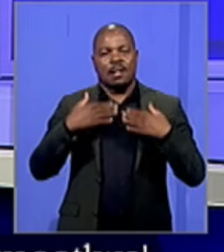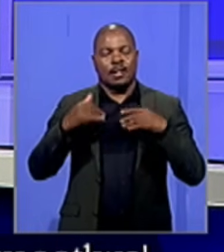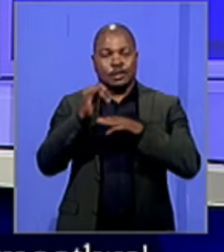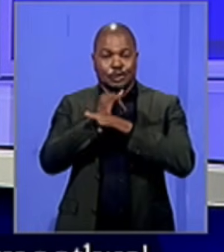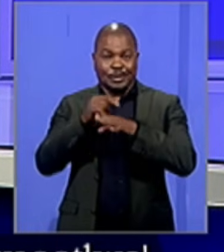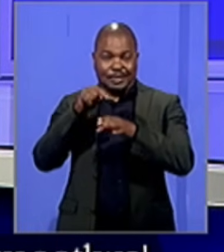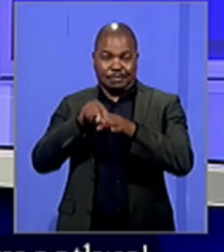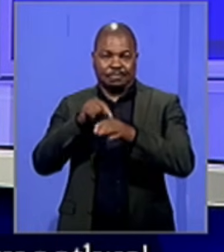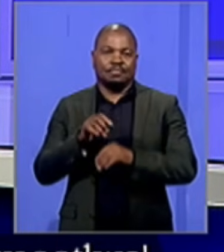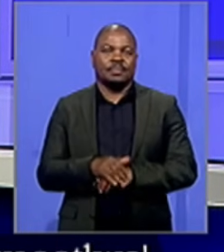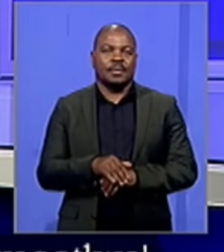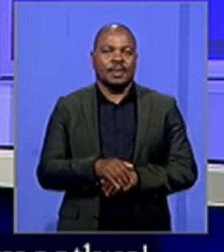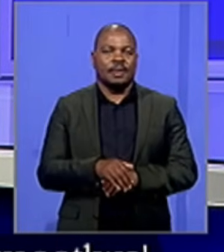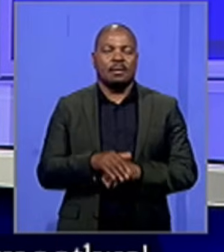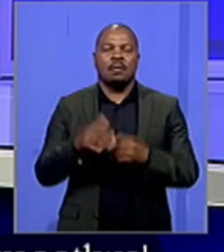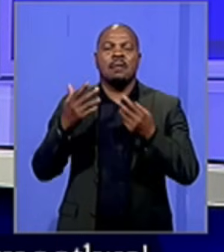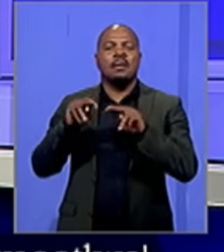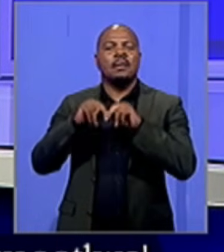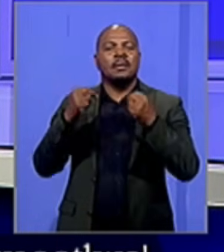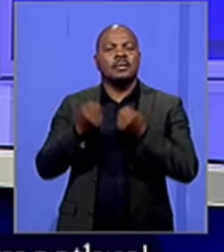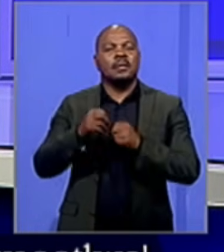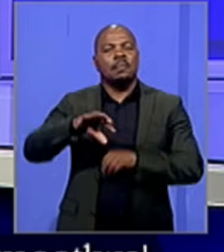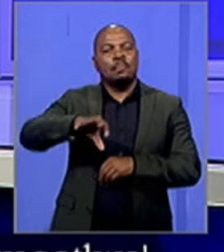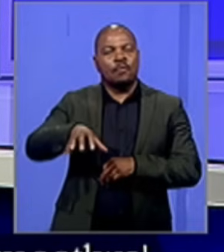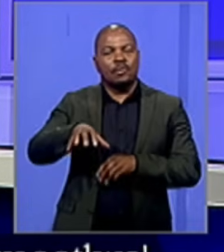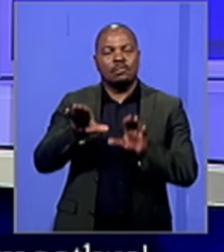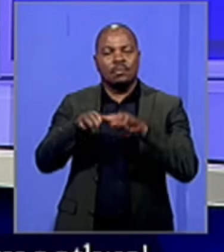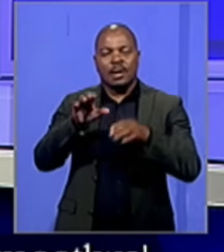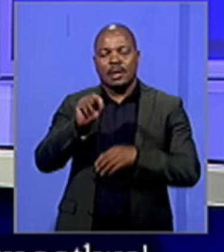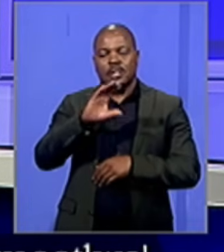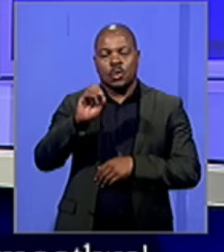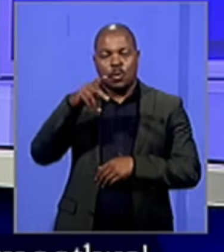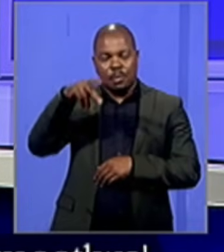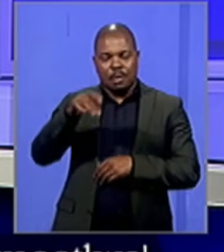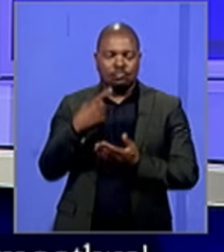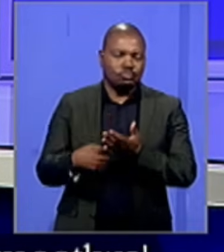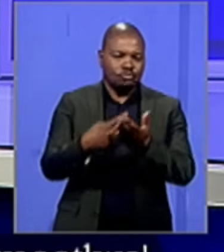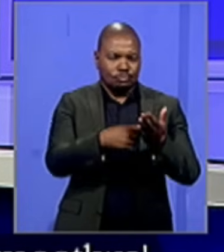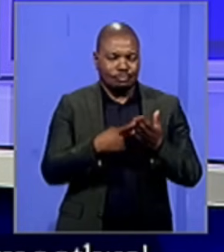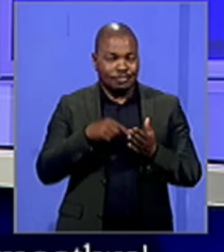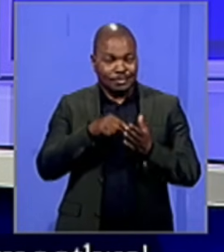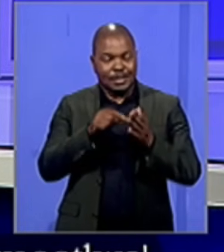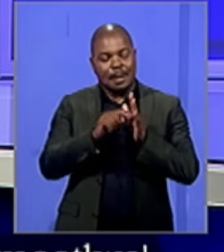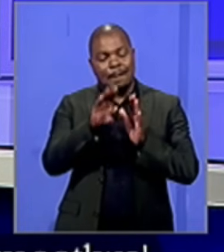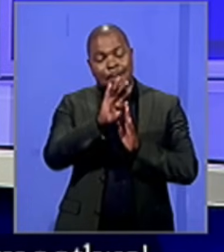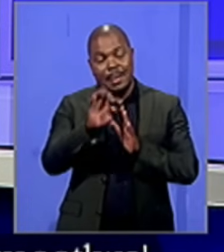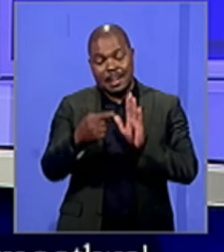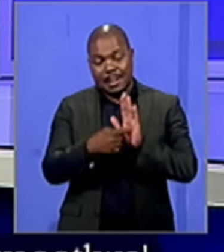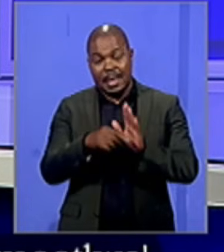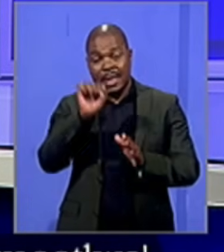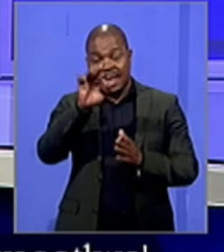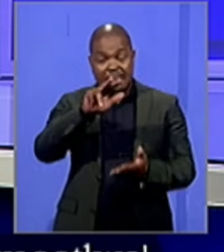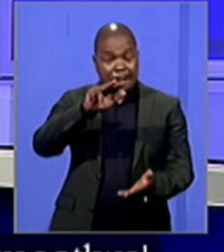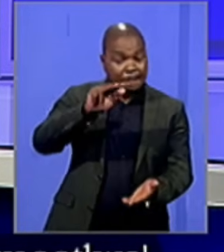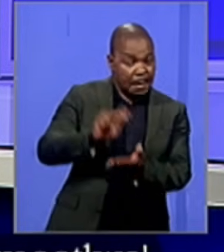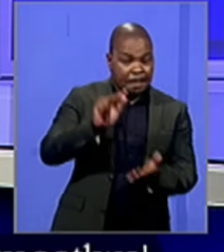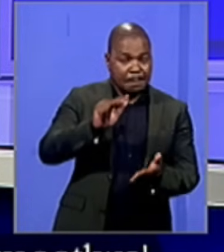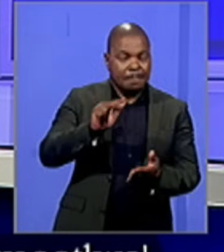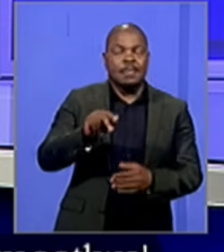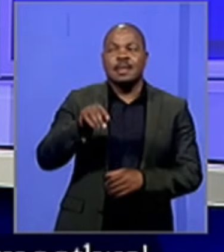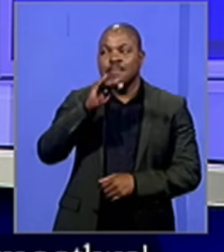bosetšhaba. Lekgotla la bosetšhaba la diprofense le a hlahla molaokakanywa wo gomme ge o ka fetišwa mopresidente